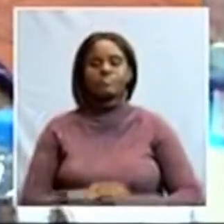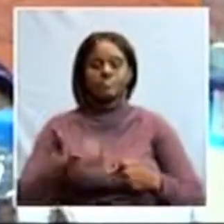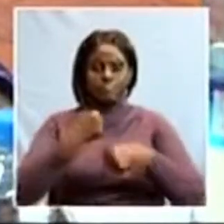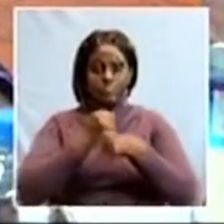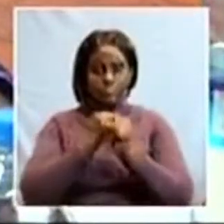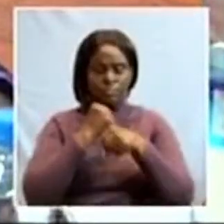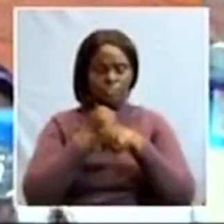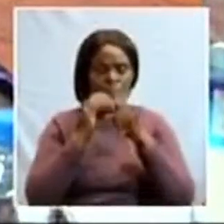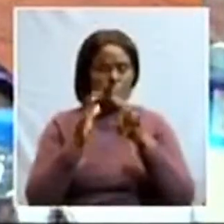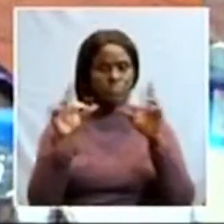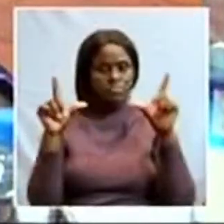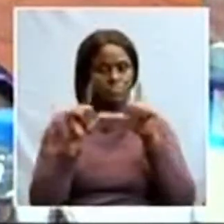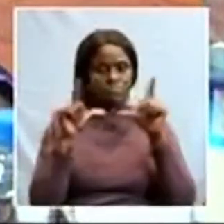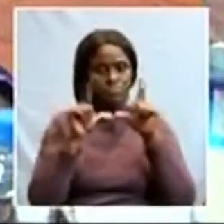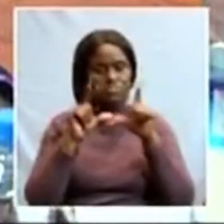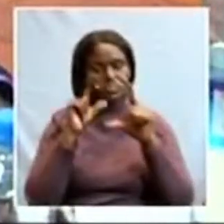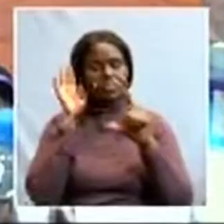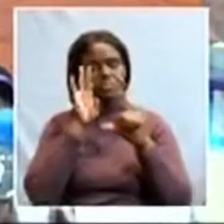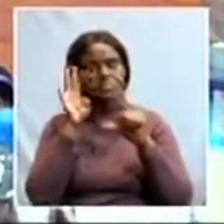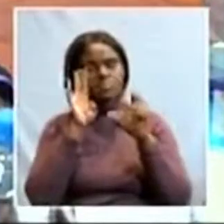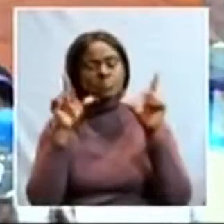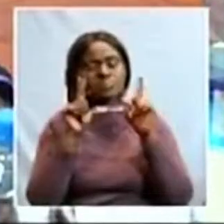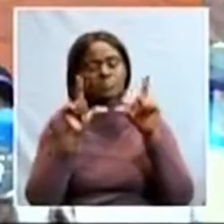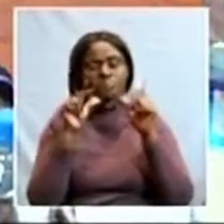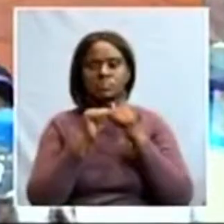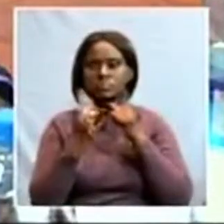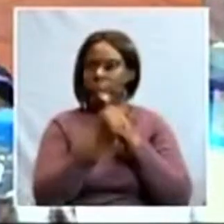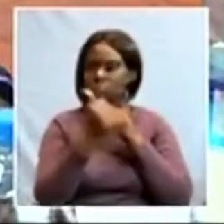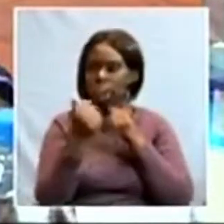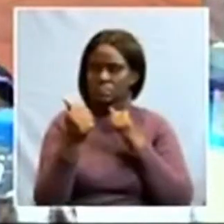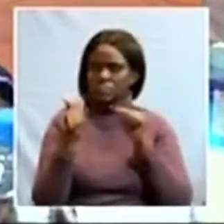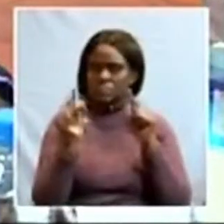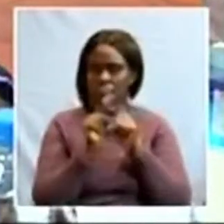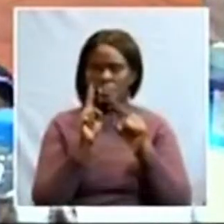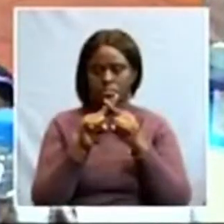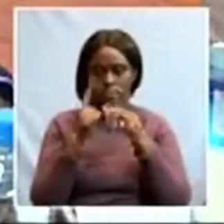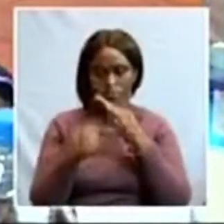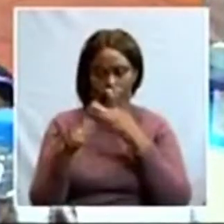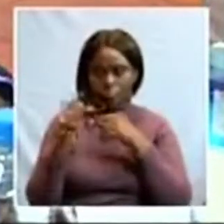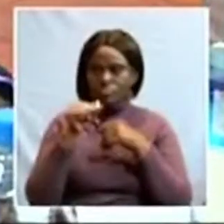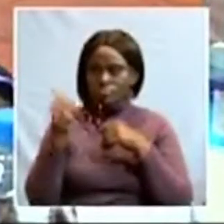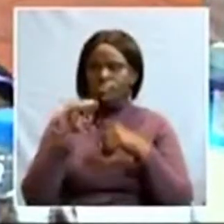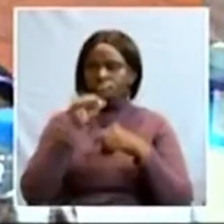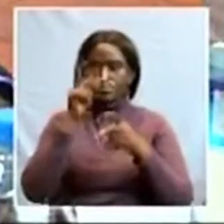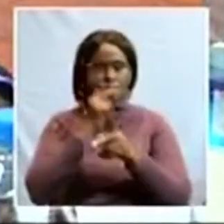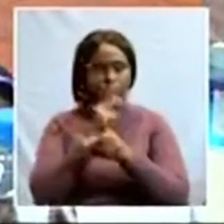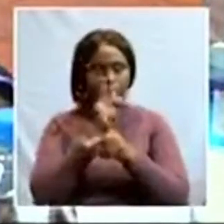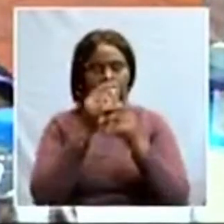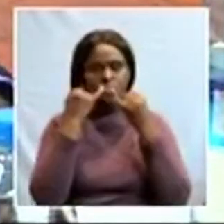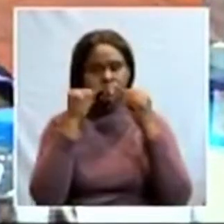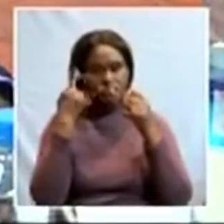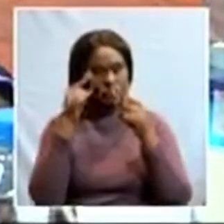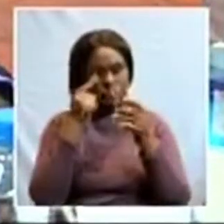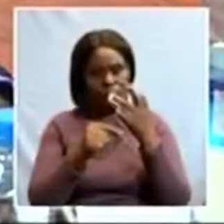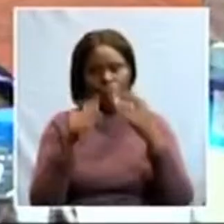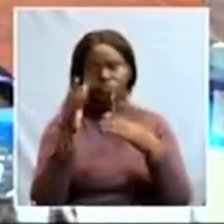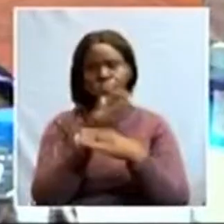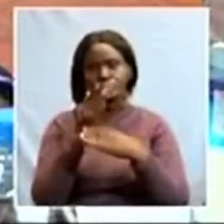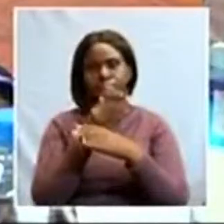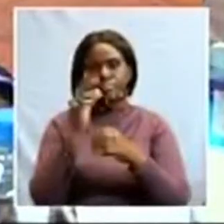manufacturer's license, liquor licenses, among others, but did not maintain a database for